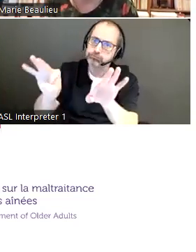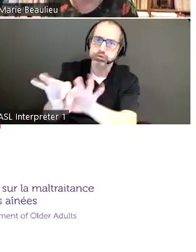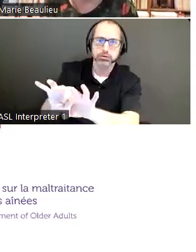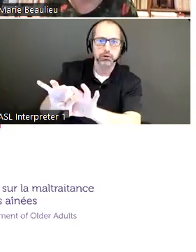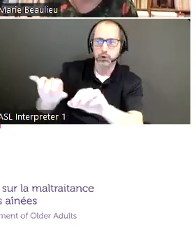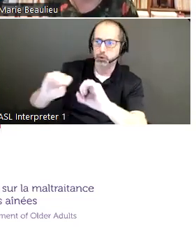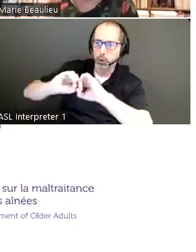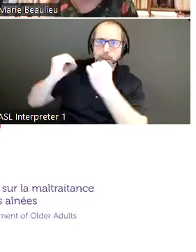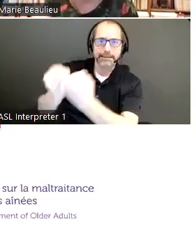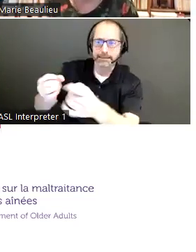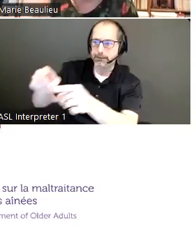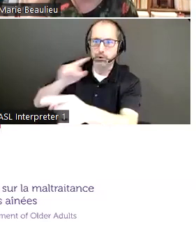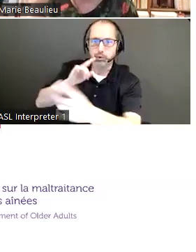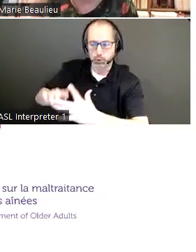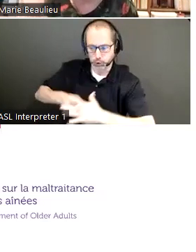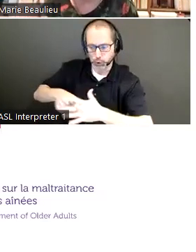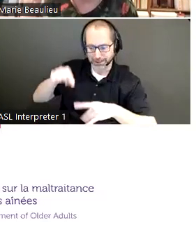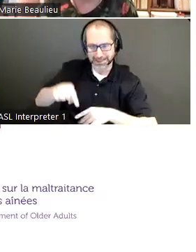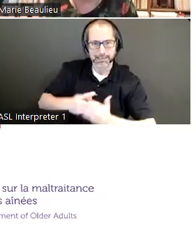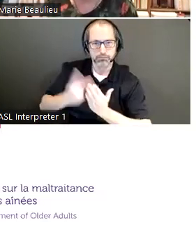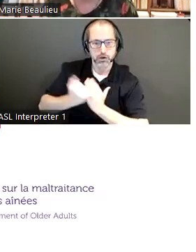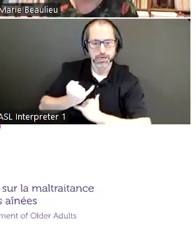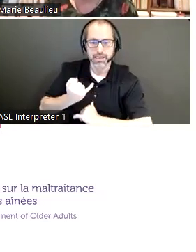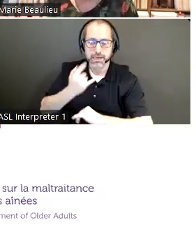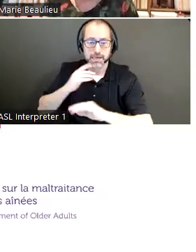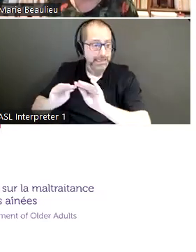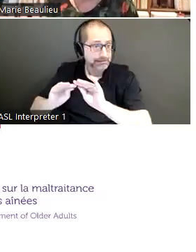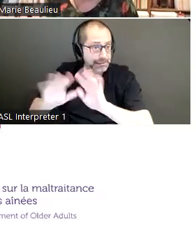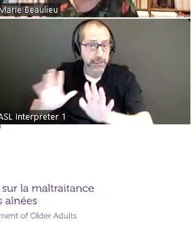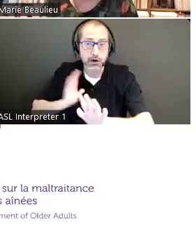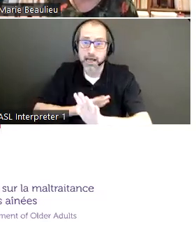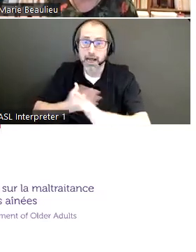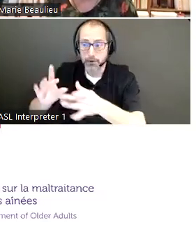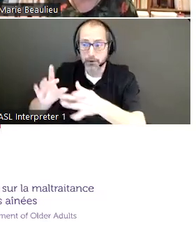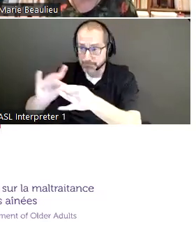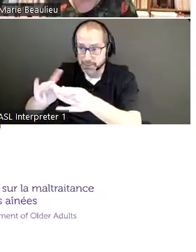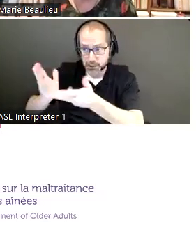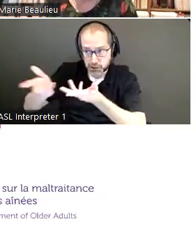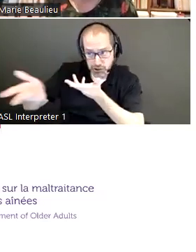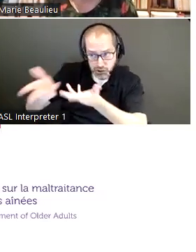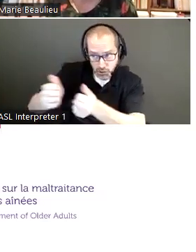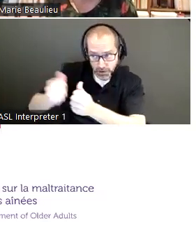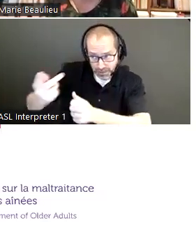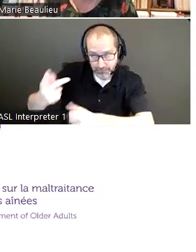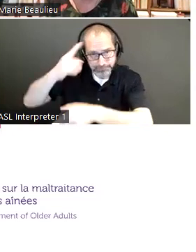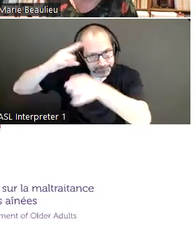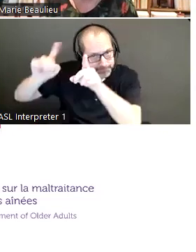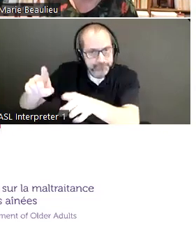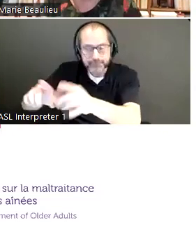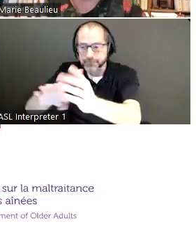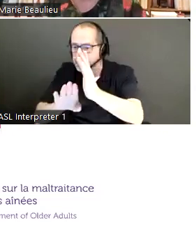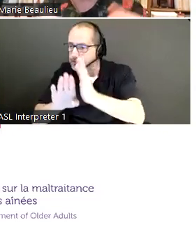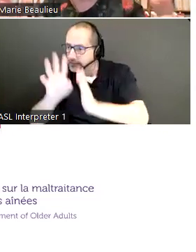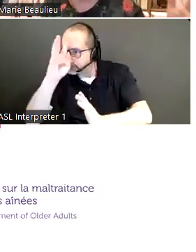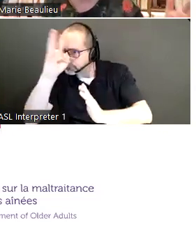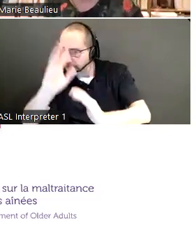this project, it's been always clear in our message with them that what we were developing was actually to be free